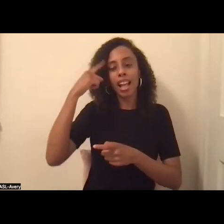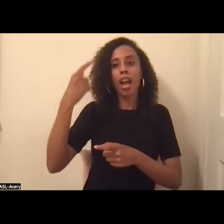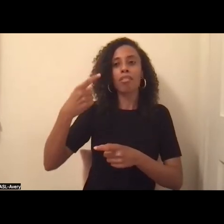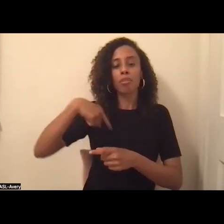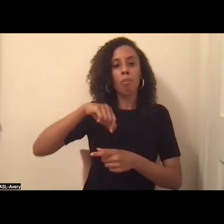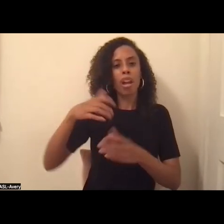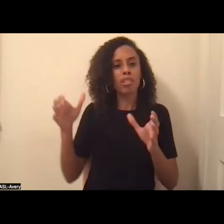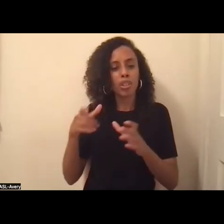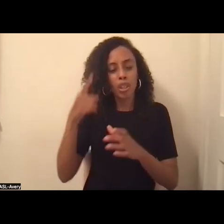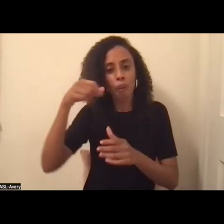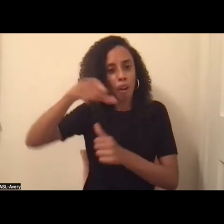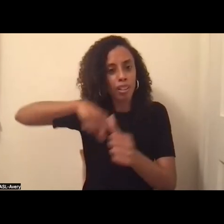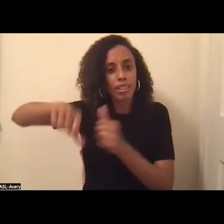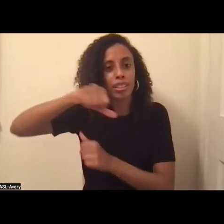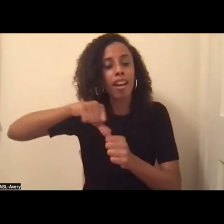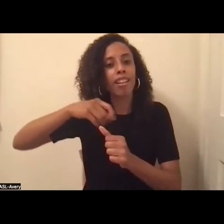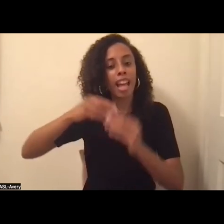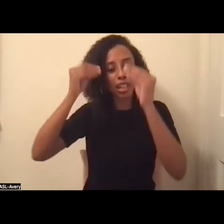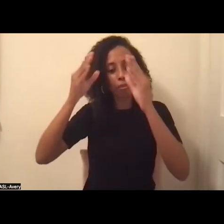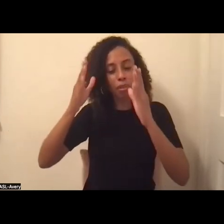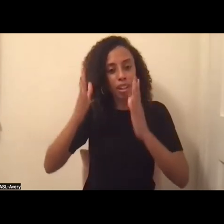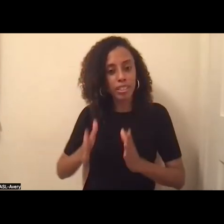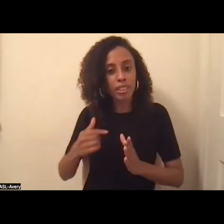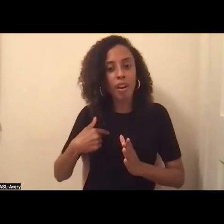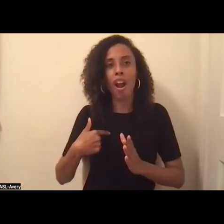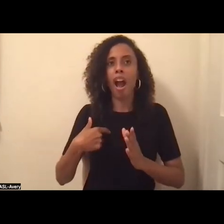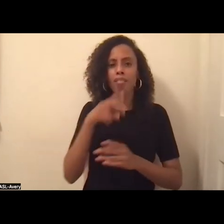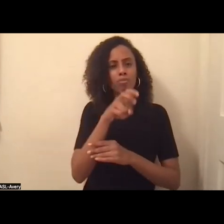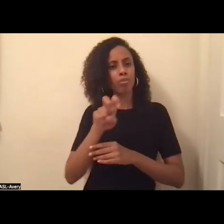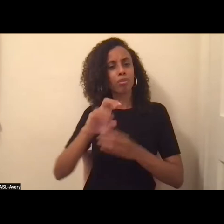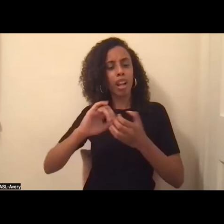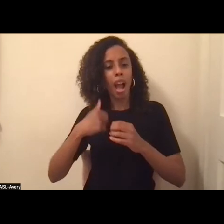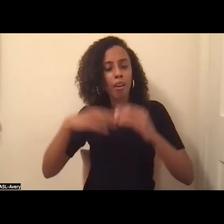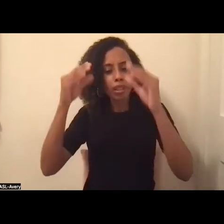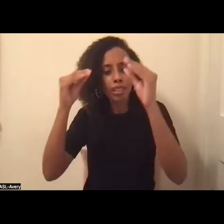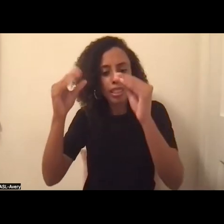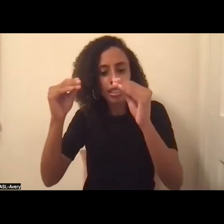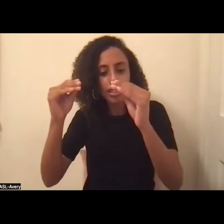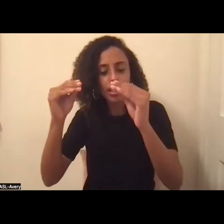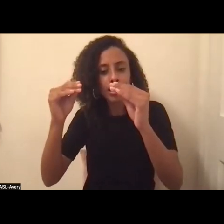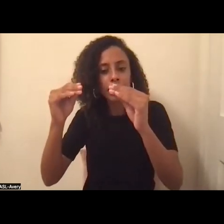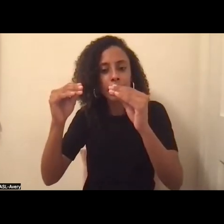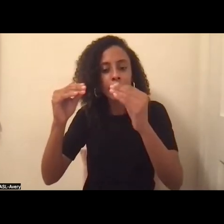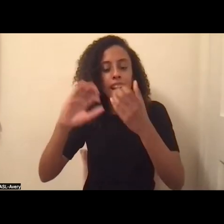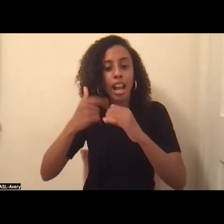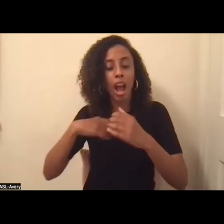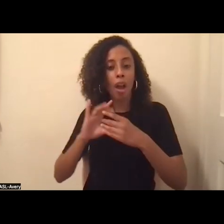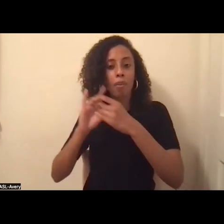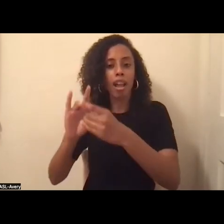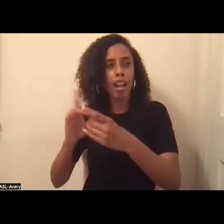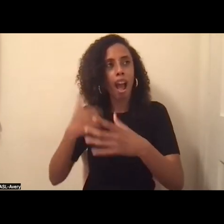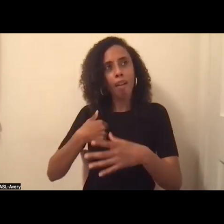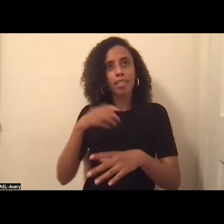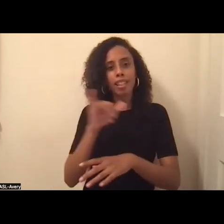a professor, I've really shifted in how I teach and how I relate. I used to be a cop in a way